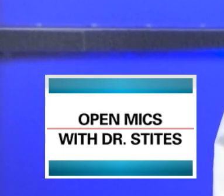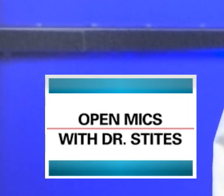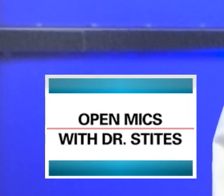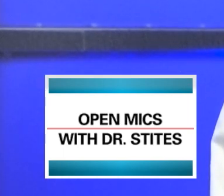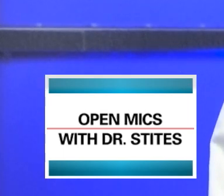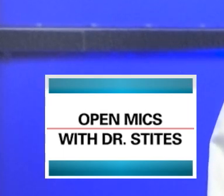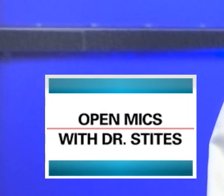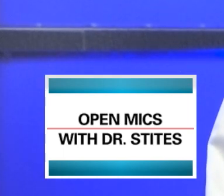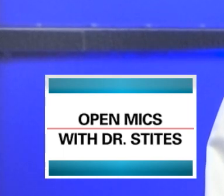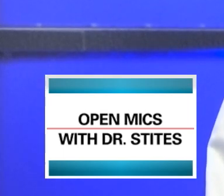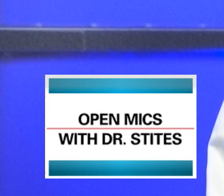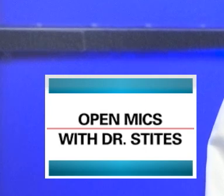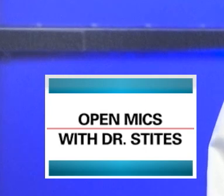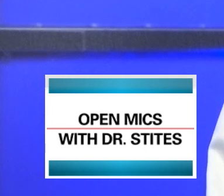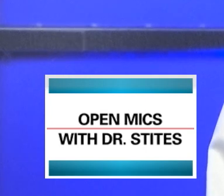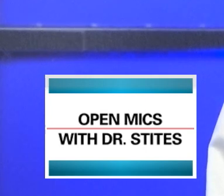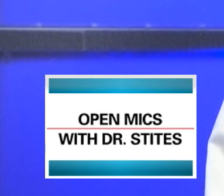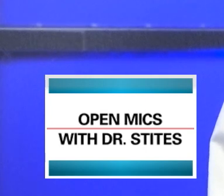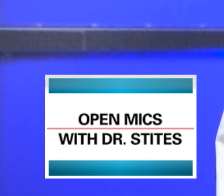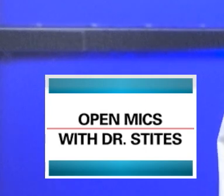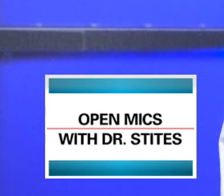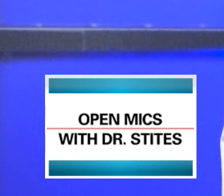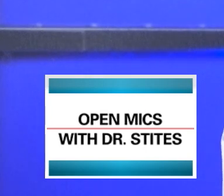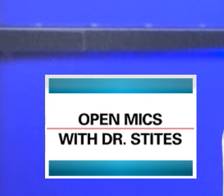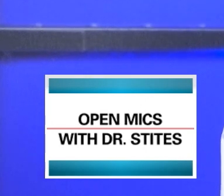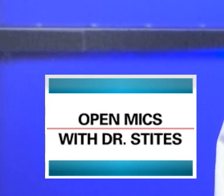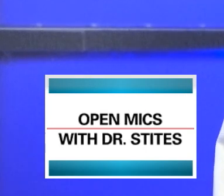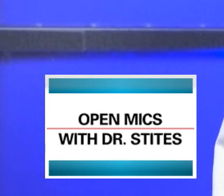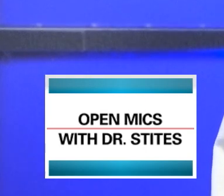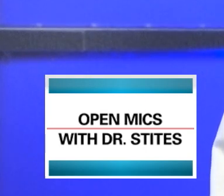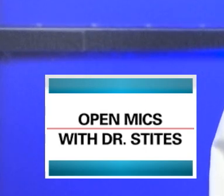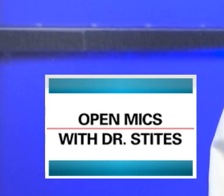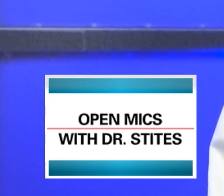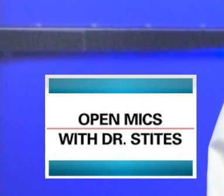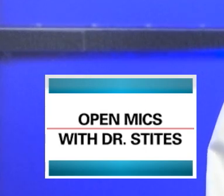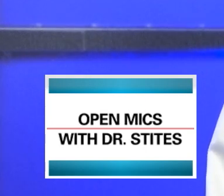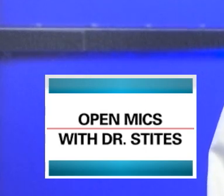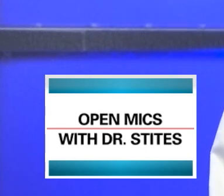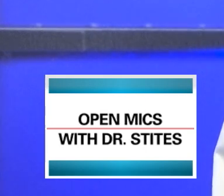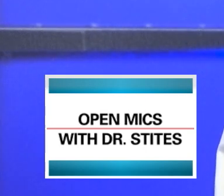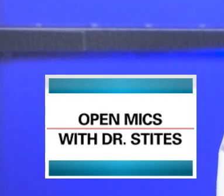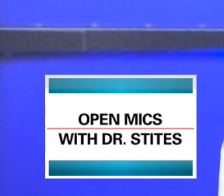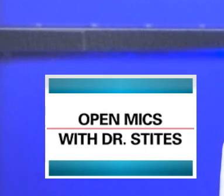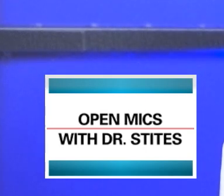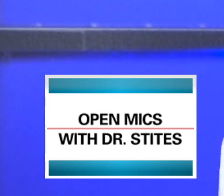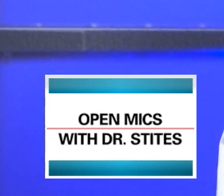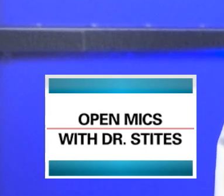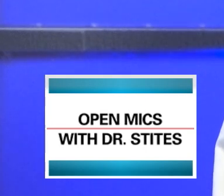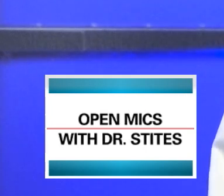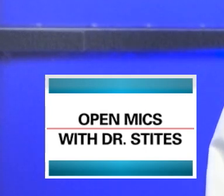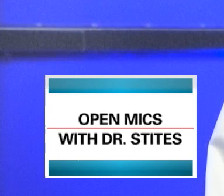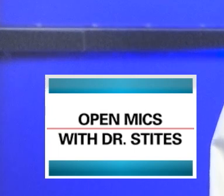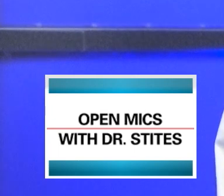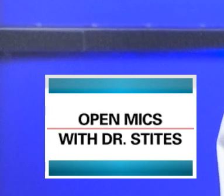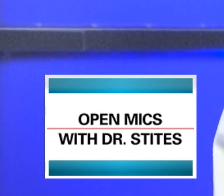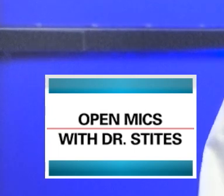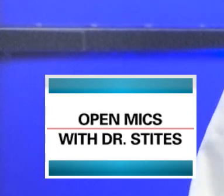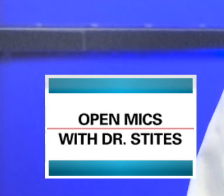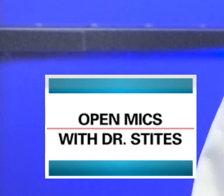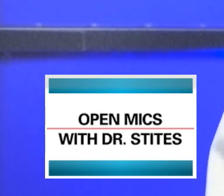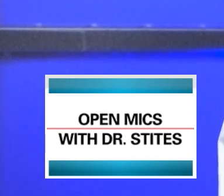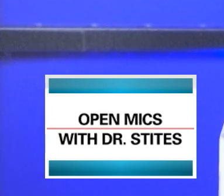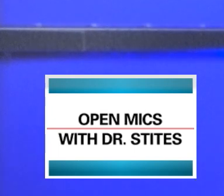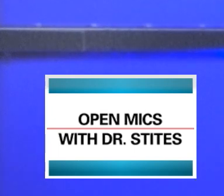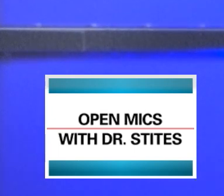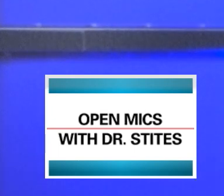As a result, there has been little to no competition looking at that. They have been able to be a monopoly in the entire process, and also all